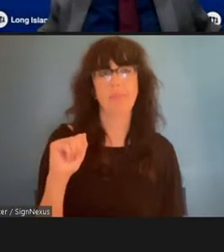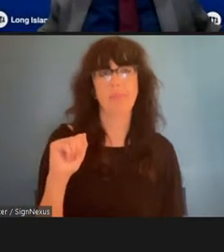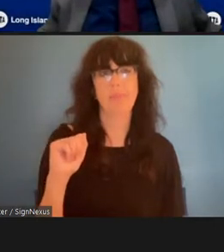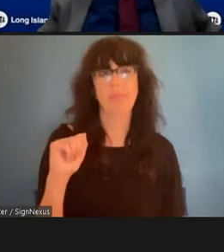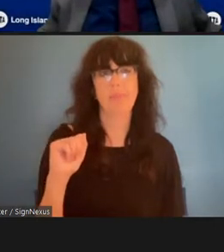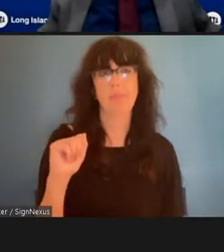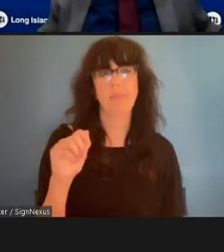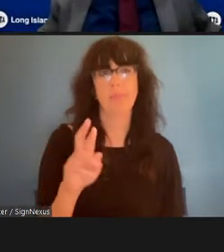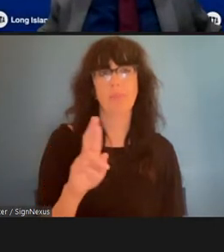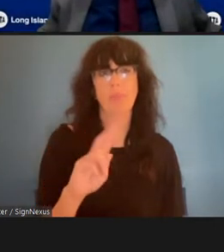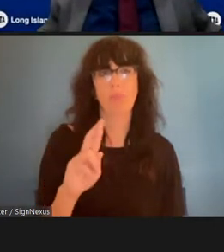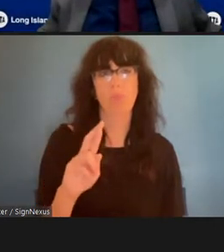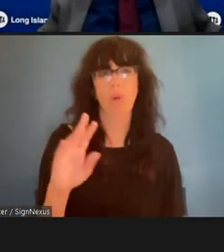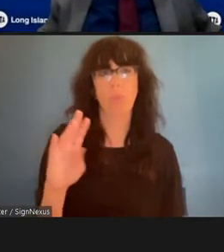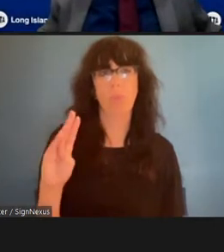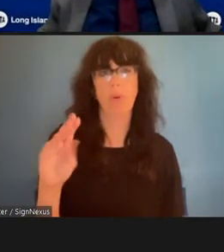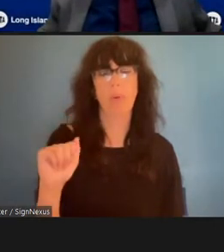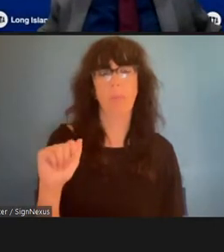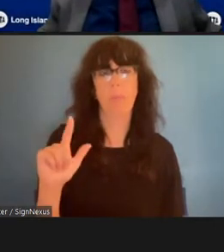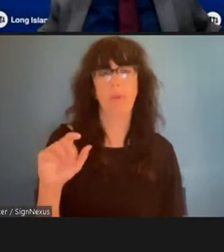robert balowski